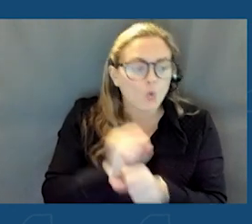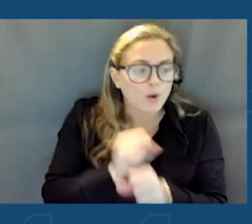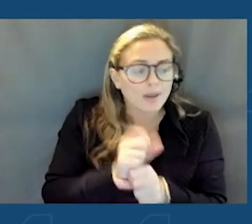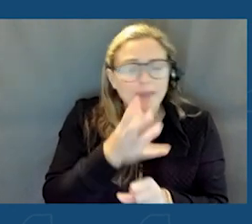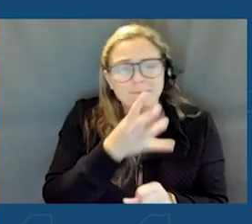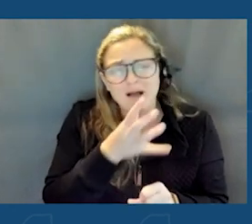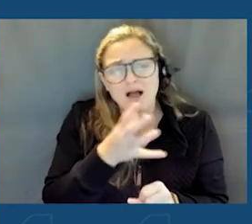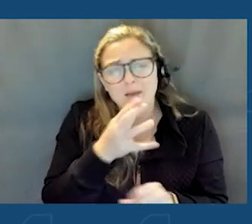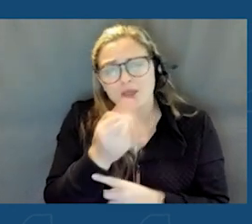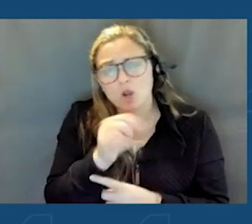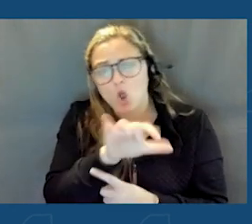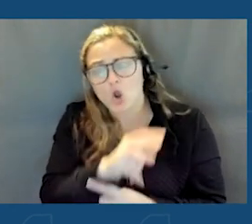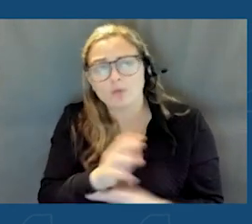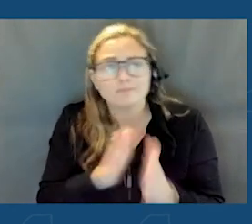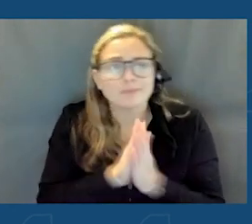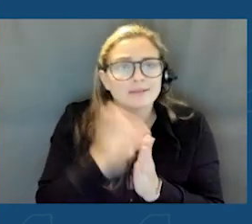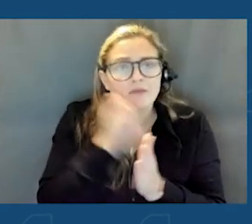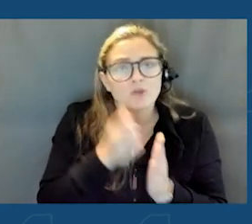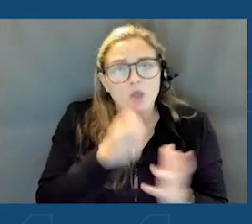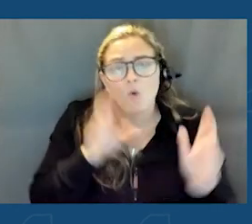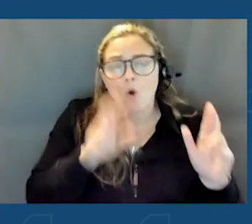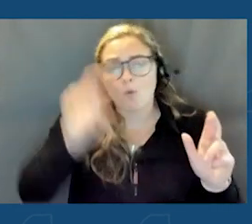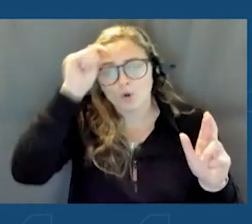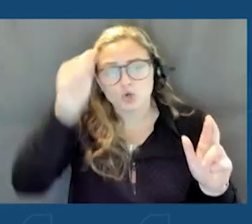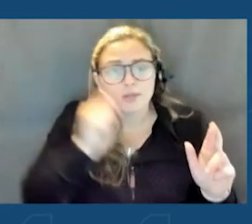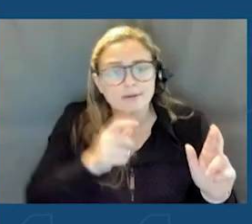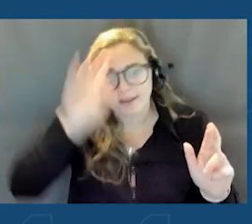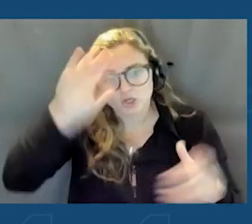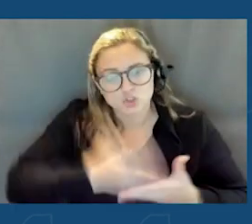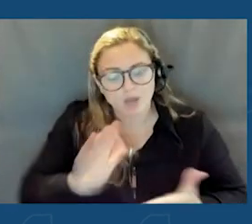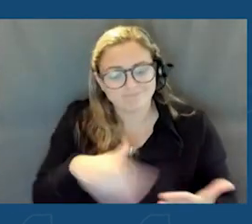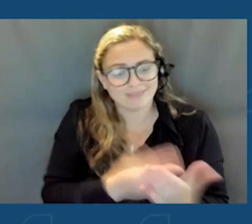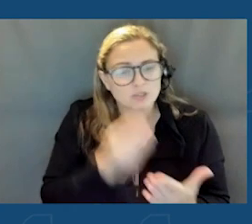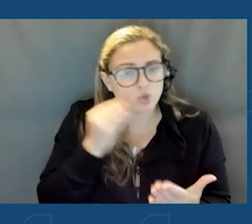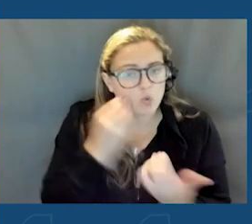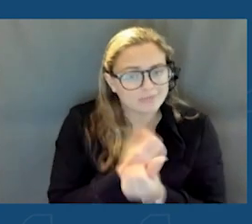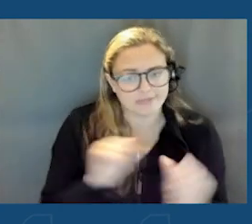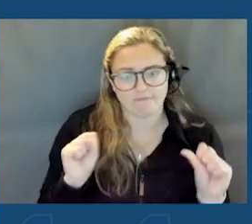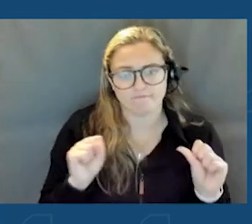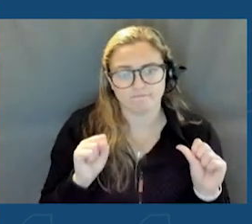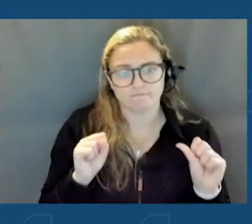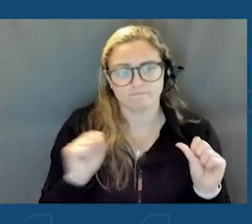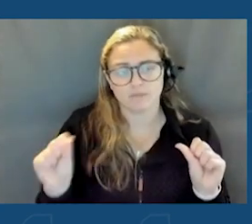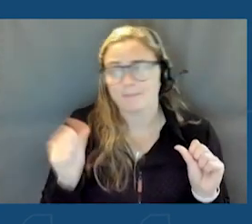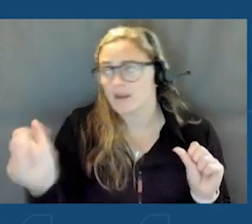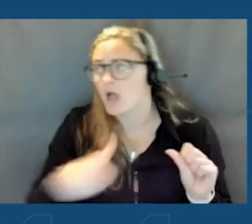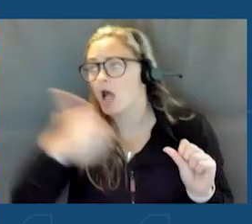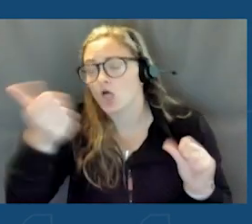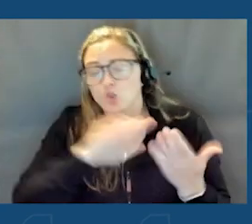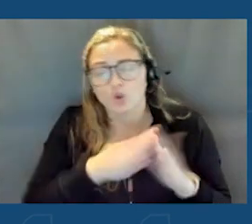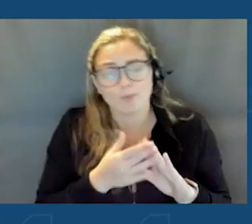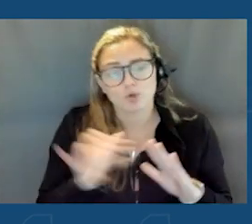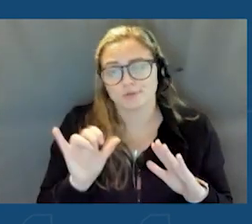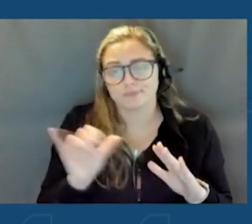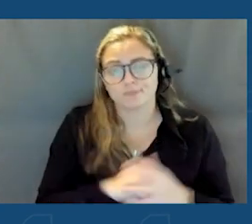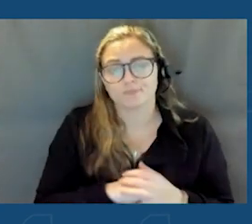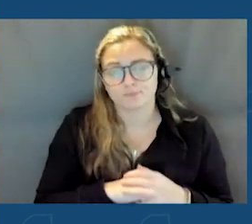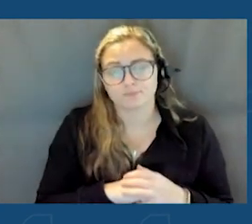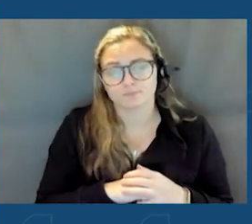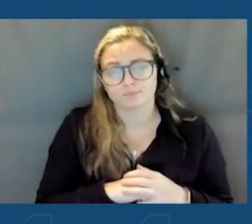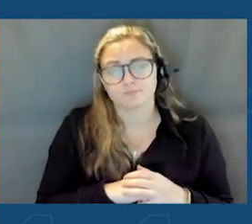every day for her teenage son to simply make it home safely, and so many other communities across the state. And